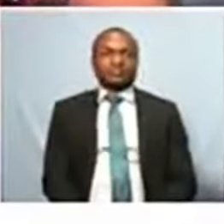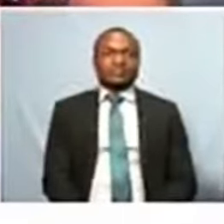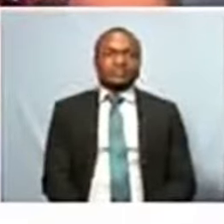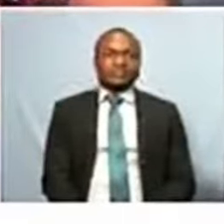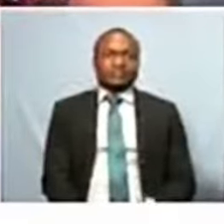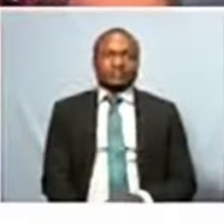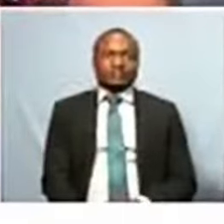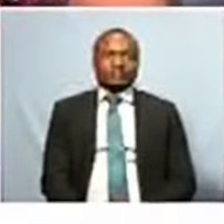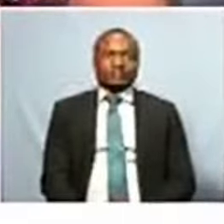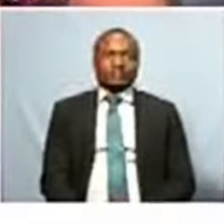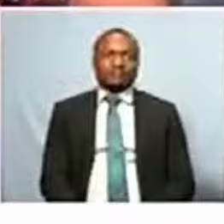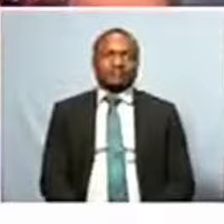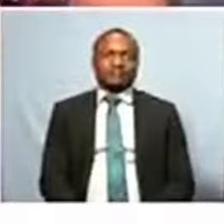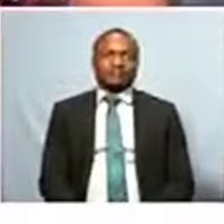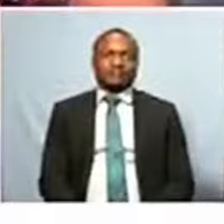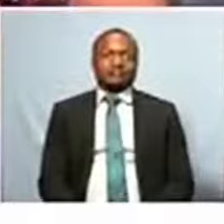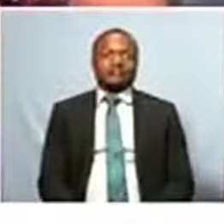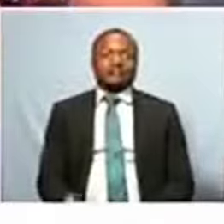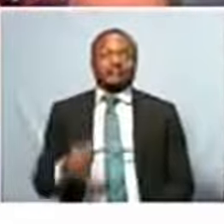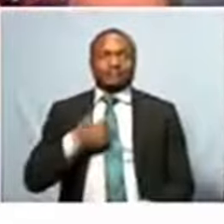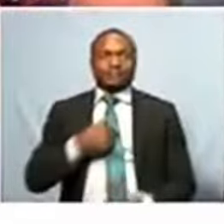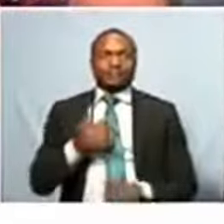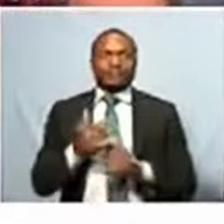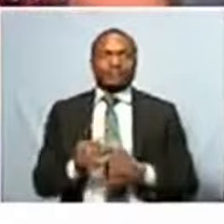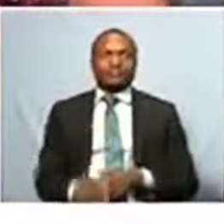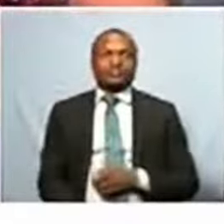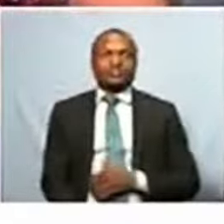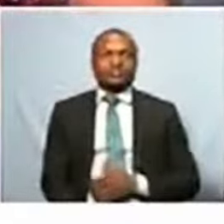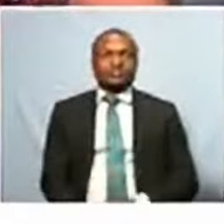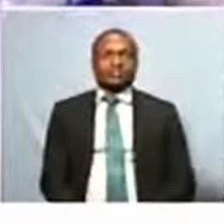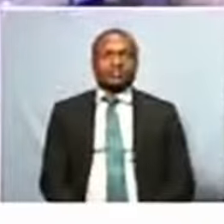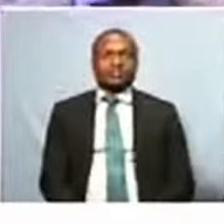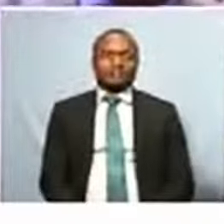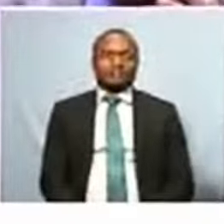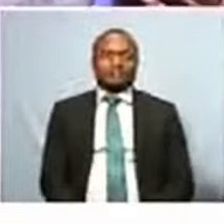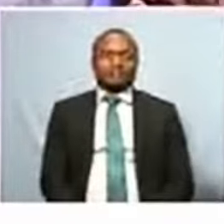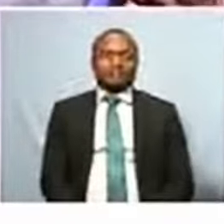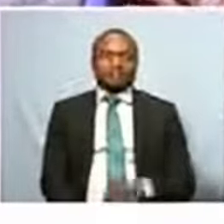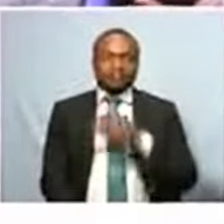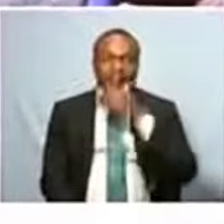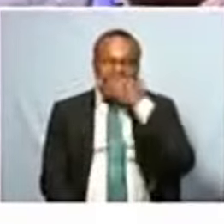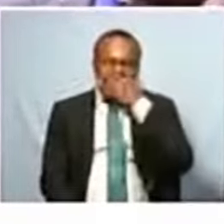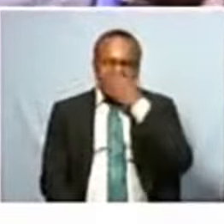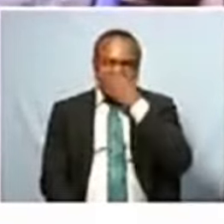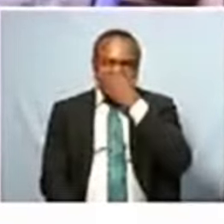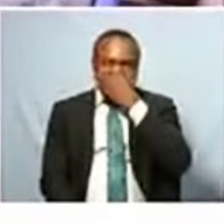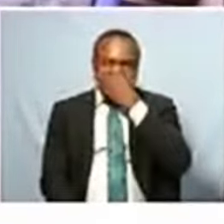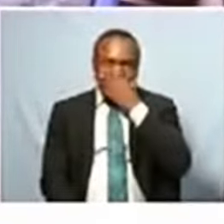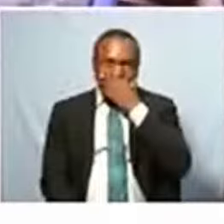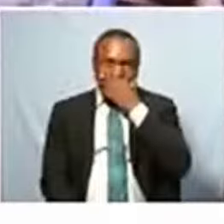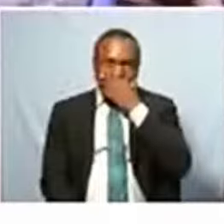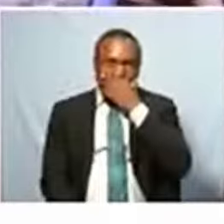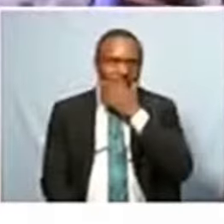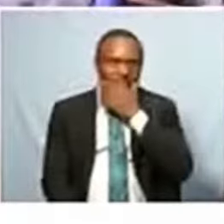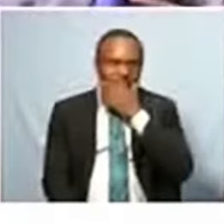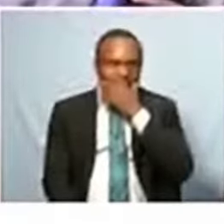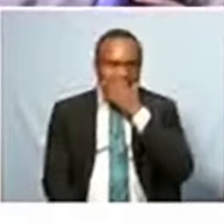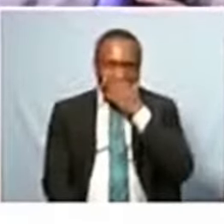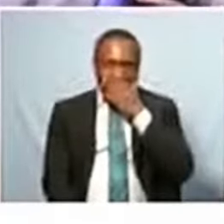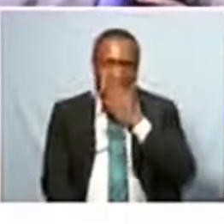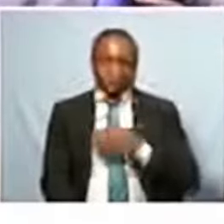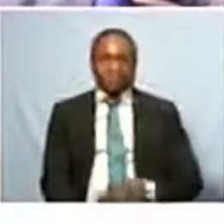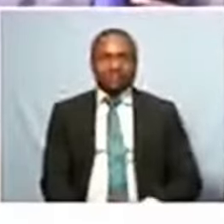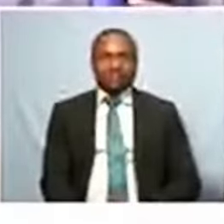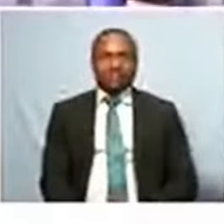Please wind up. I'm winding up, Madam. I still have 2 minutes. Within a minute, wind up within a minute.